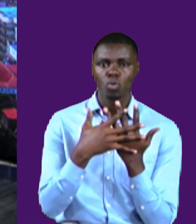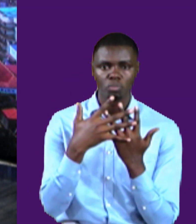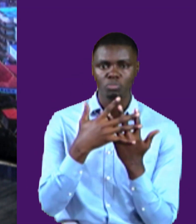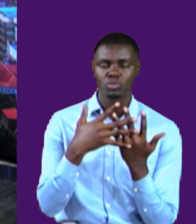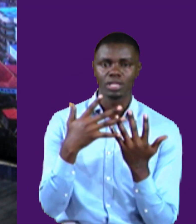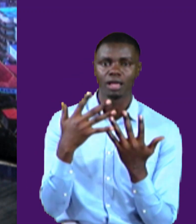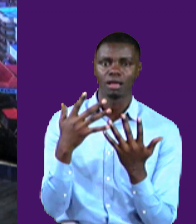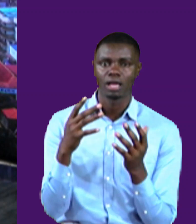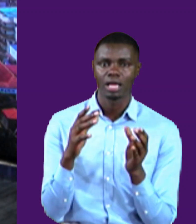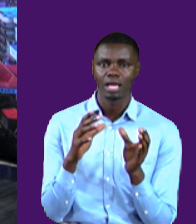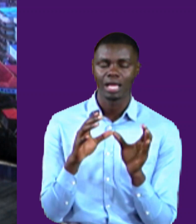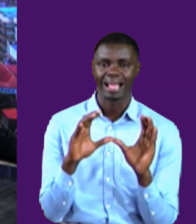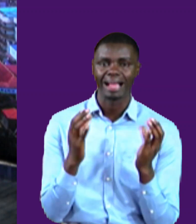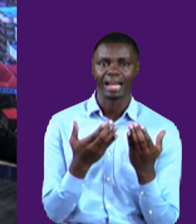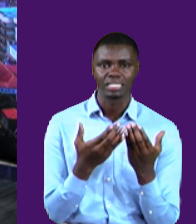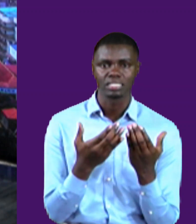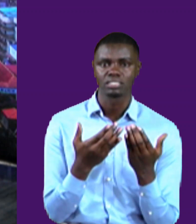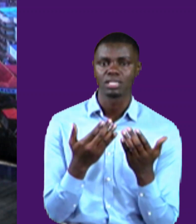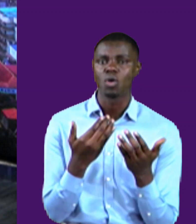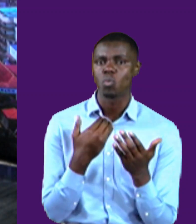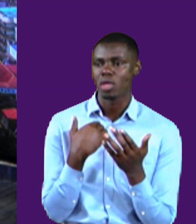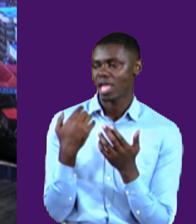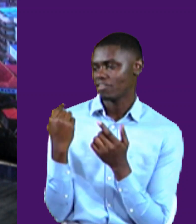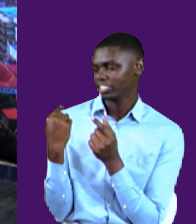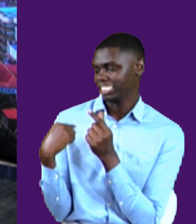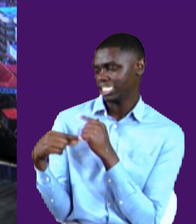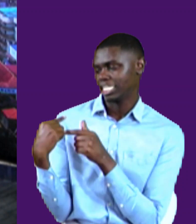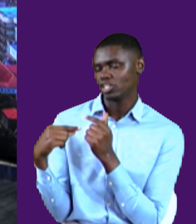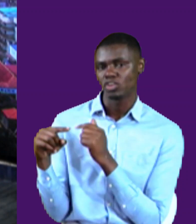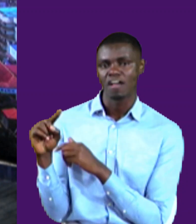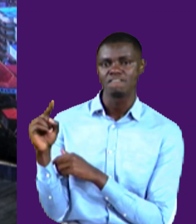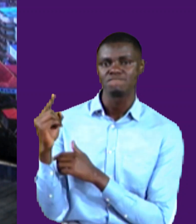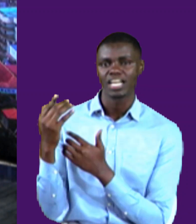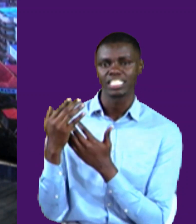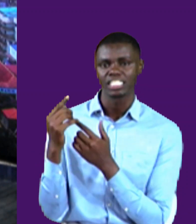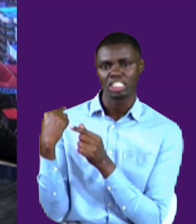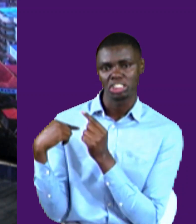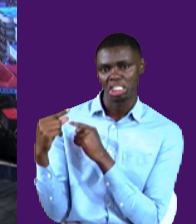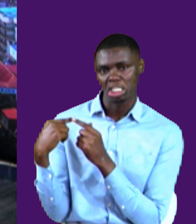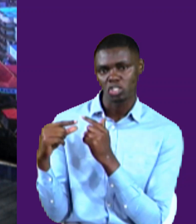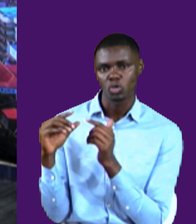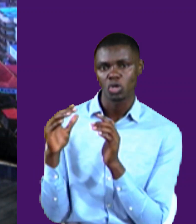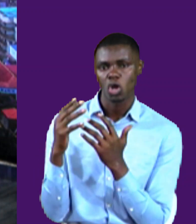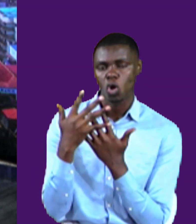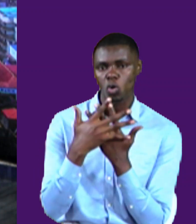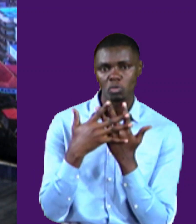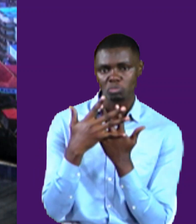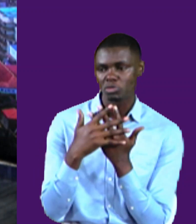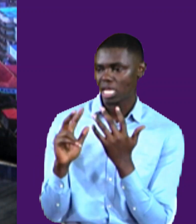of generations. First generation computers, second,